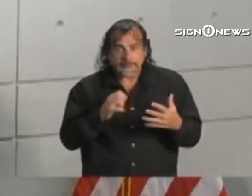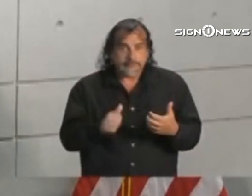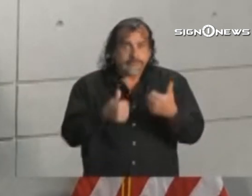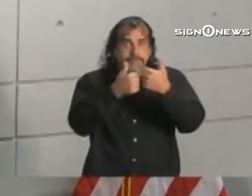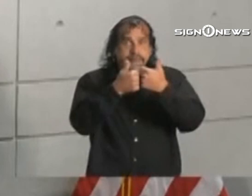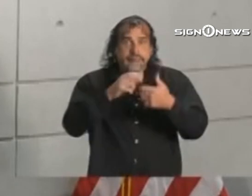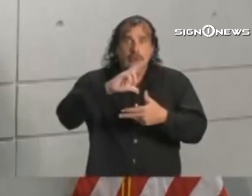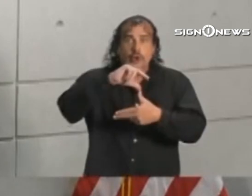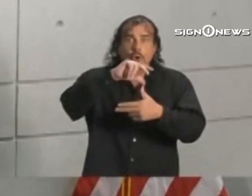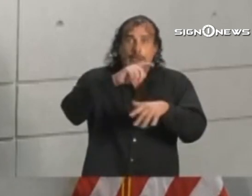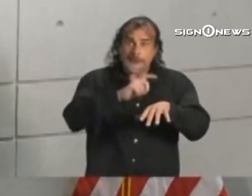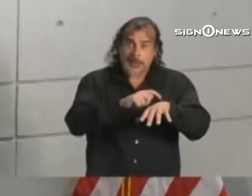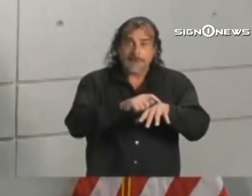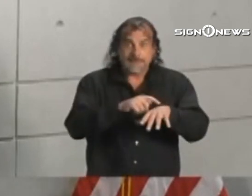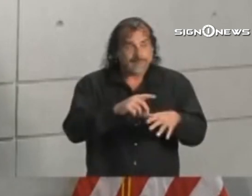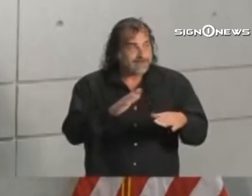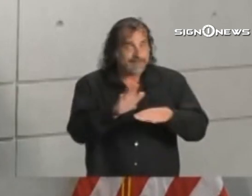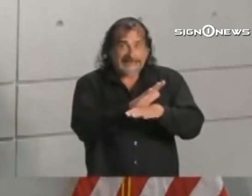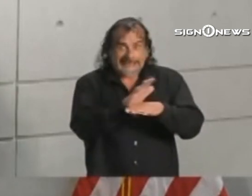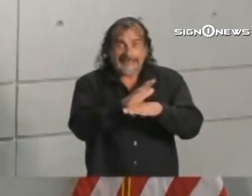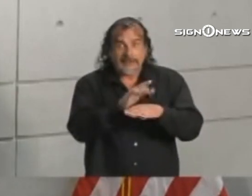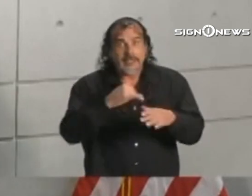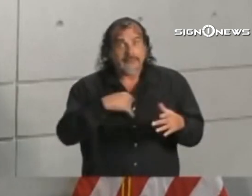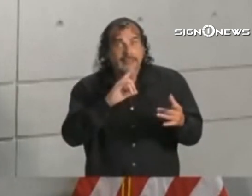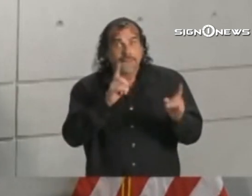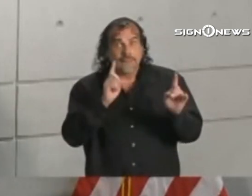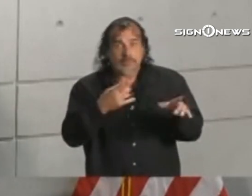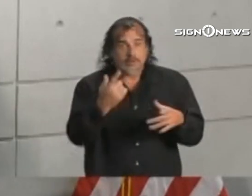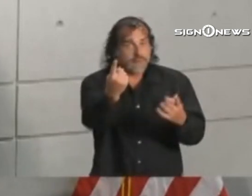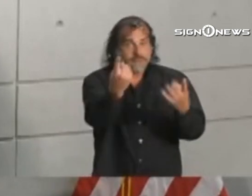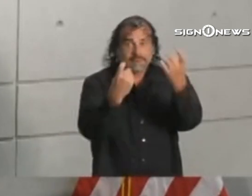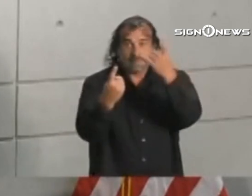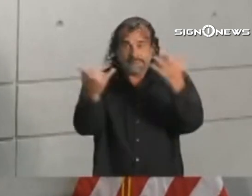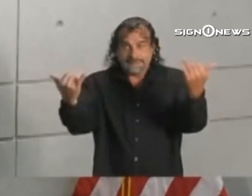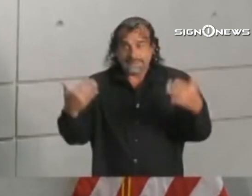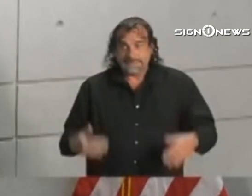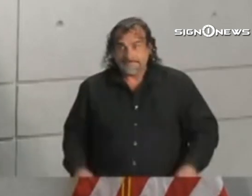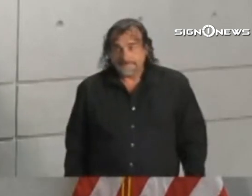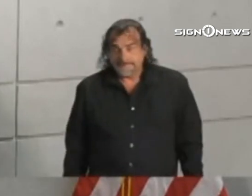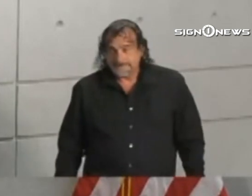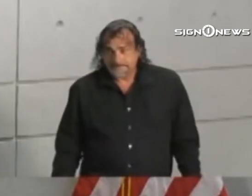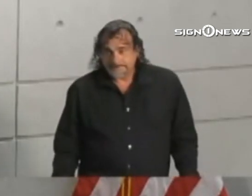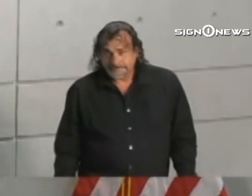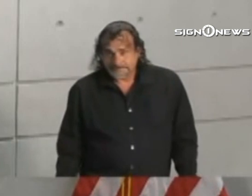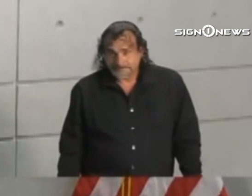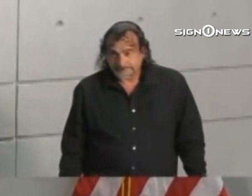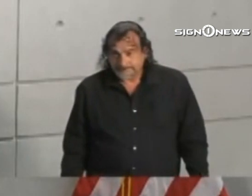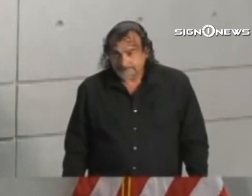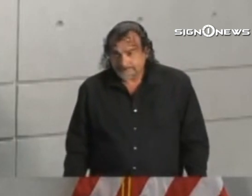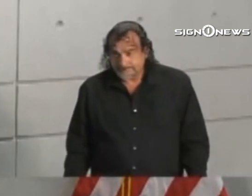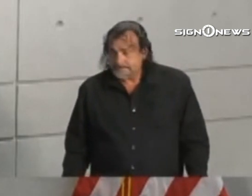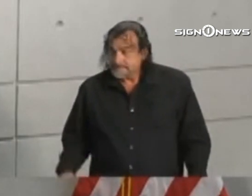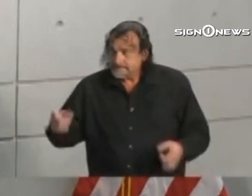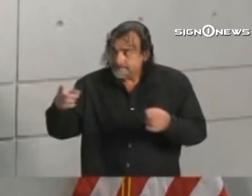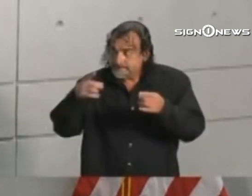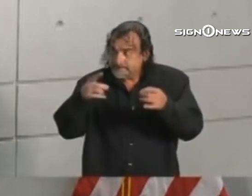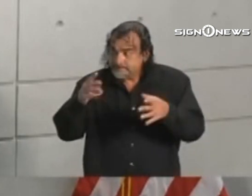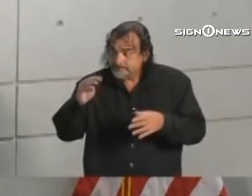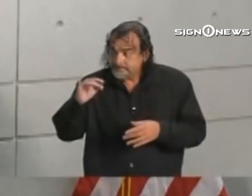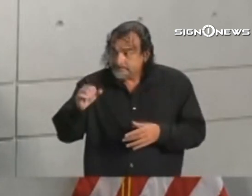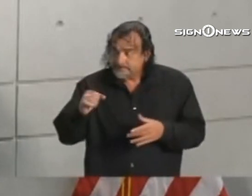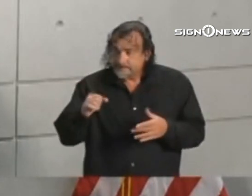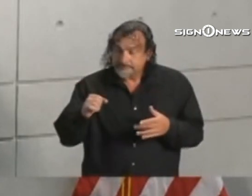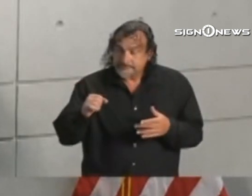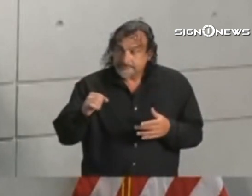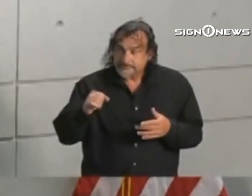hurricane season, and that is certainly coming to fruition. So with that, I'll open the floor to questions. Yes, sir. Yes, this is for Director Michelle. When